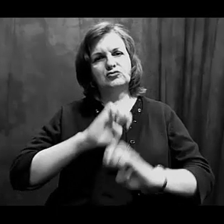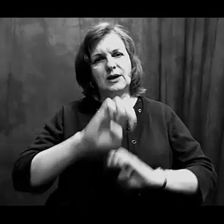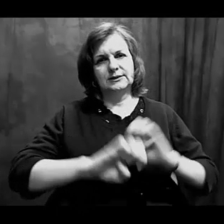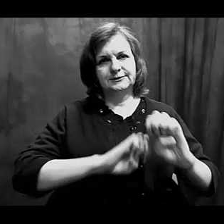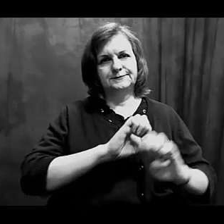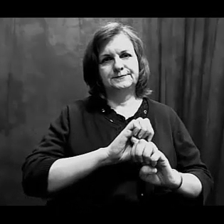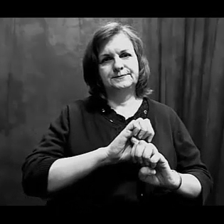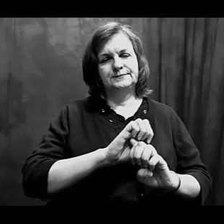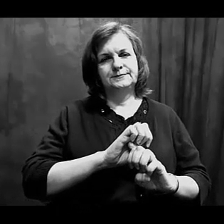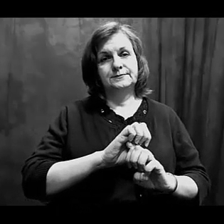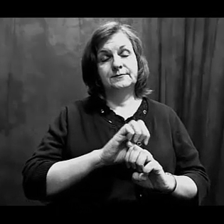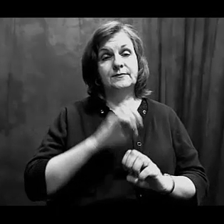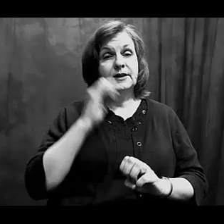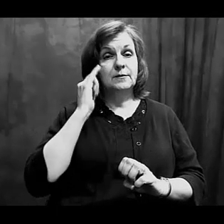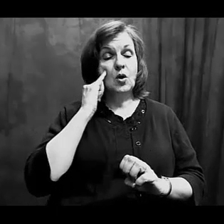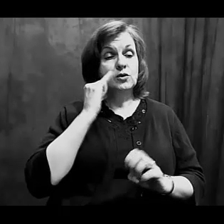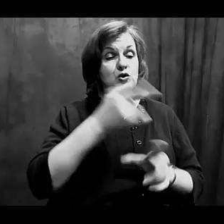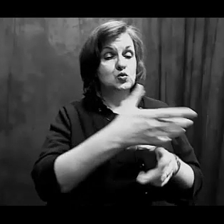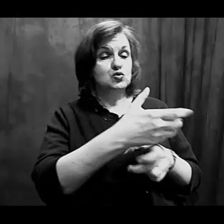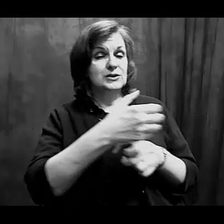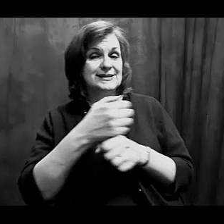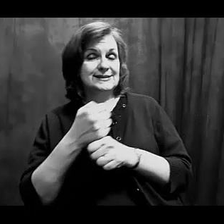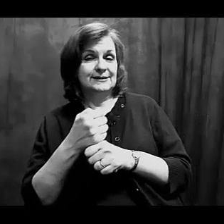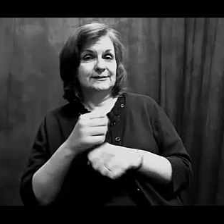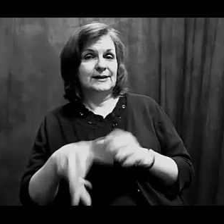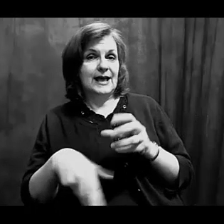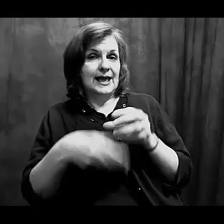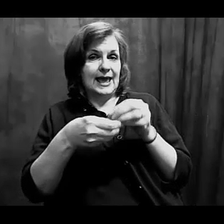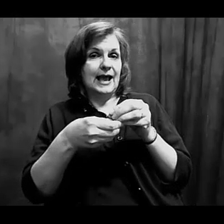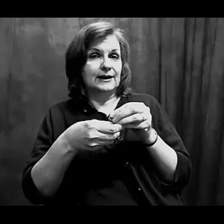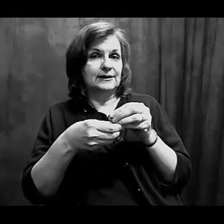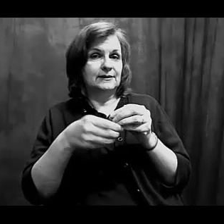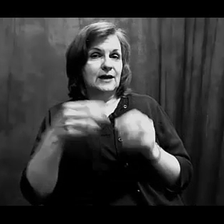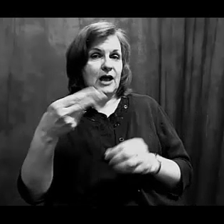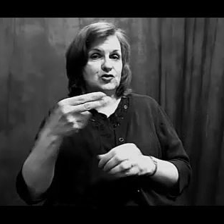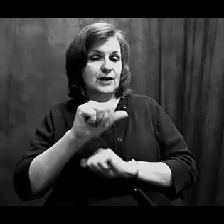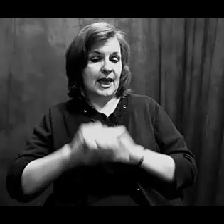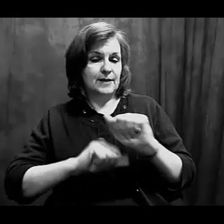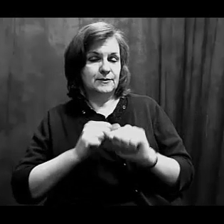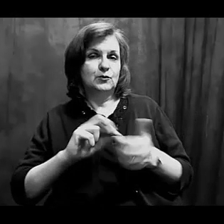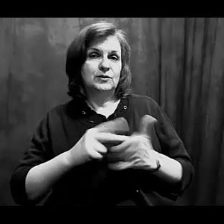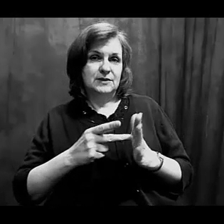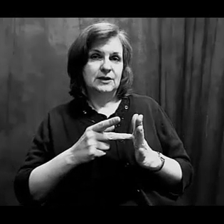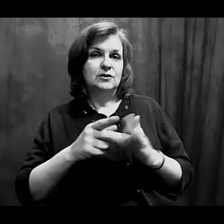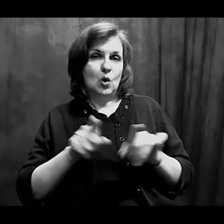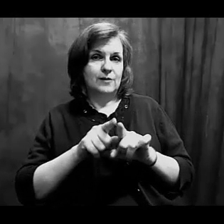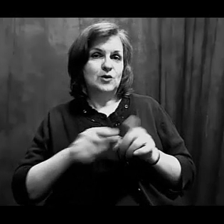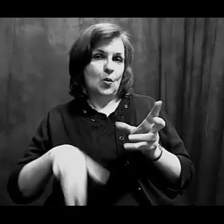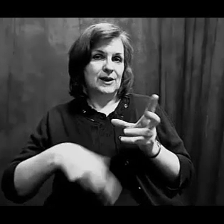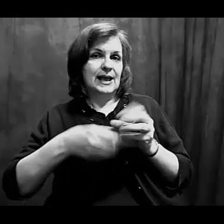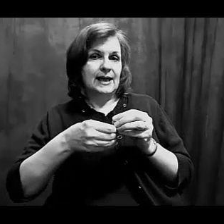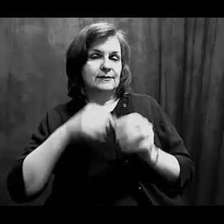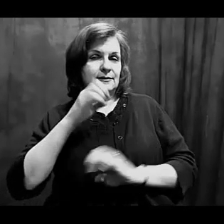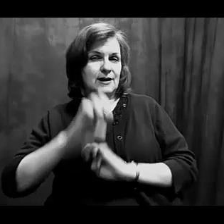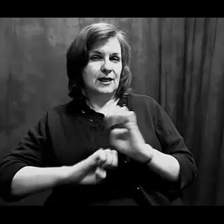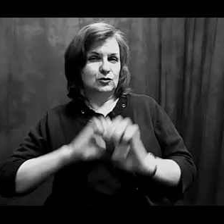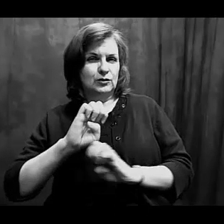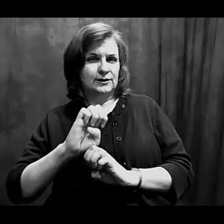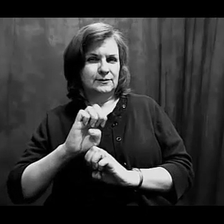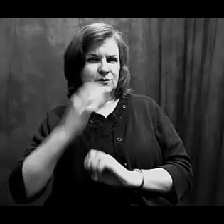also losing electrons. And if you're gaining hydrogen atoms, you're